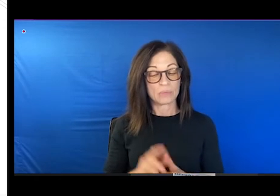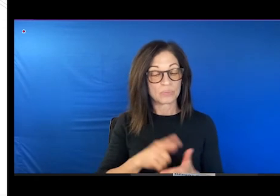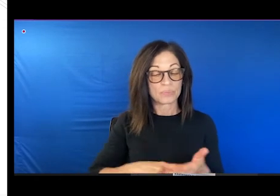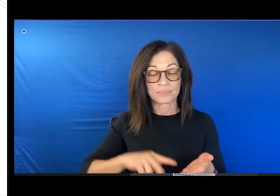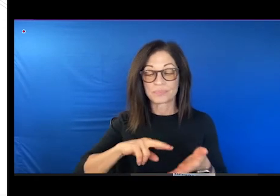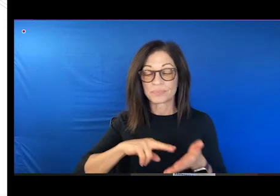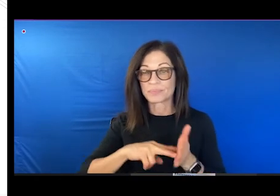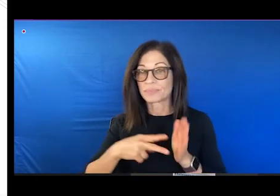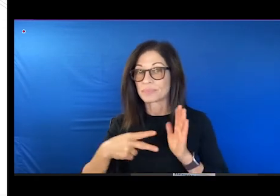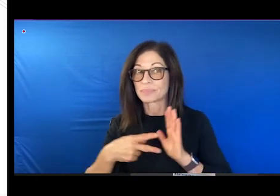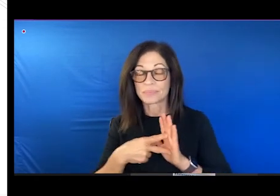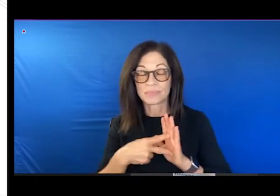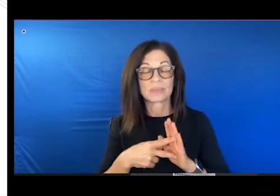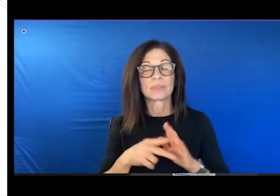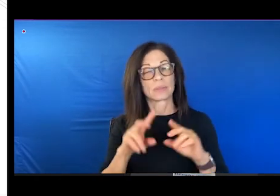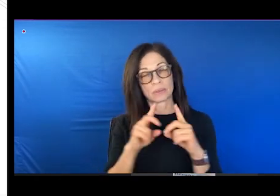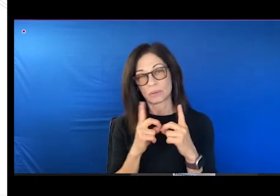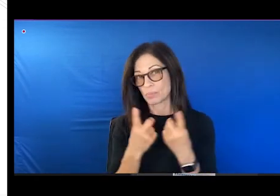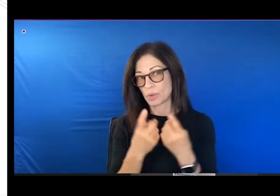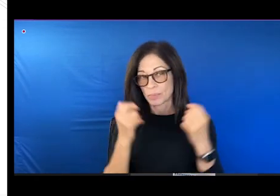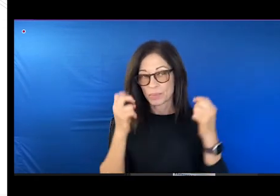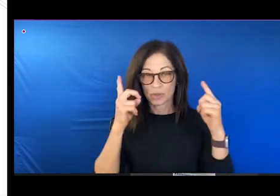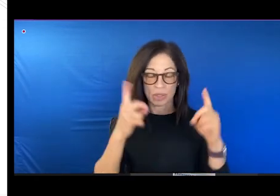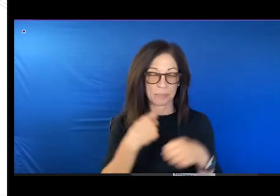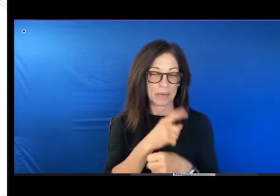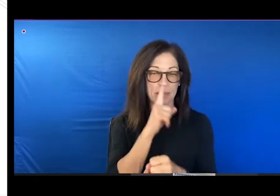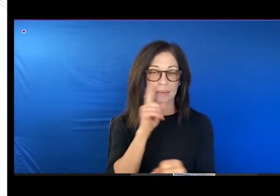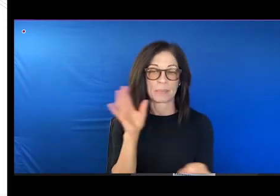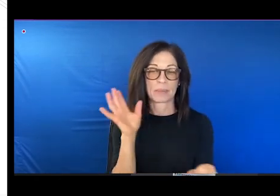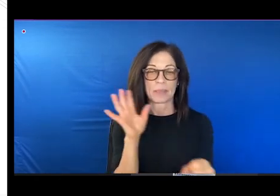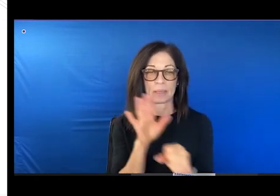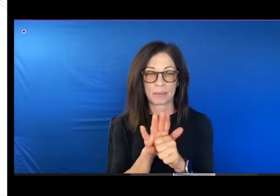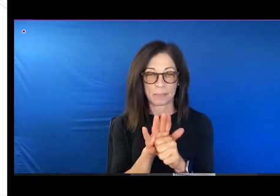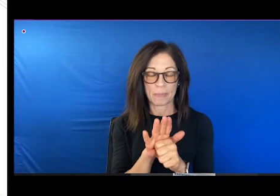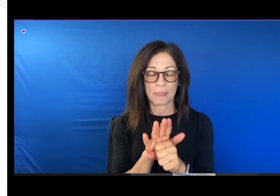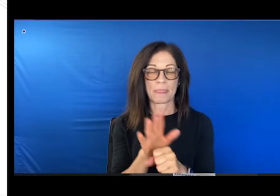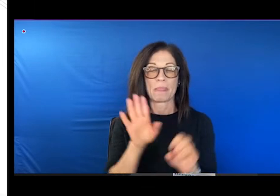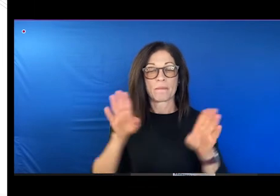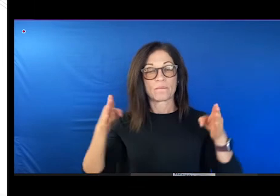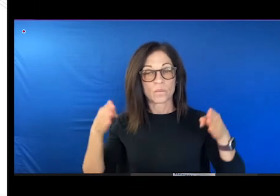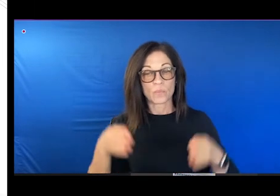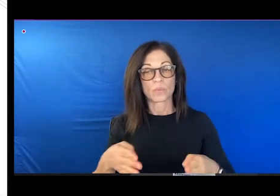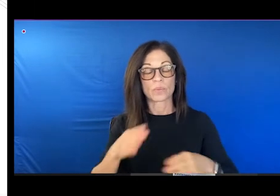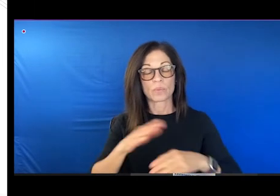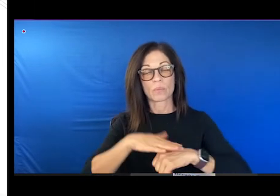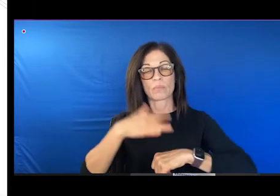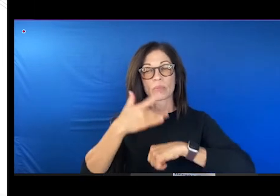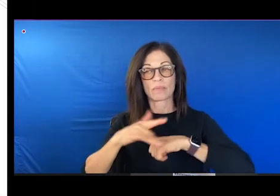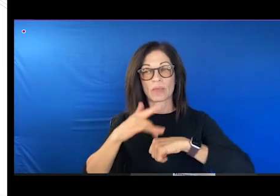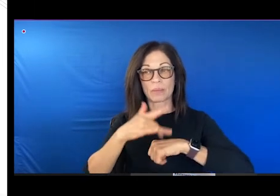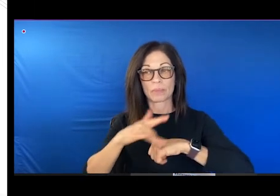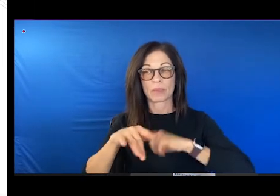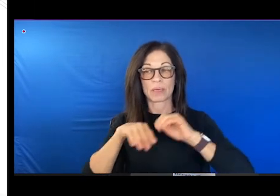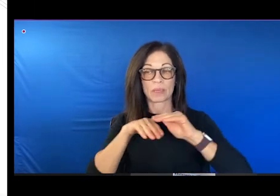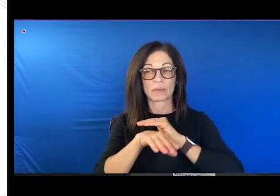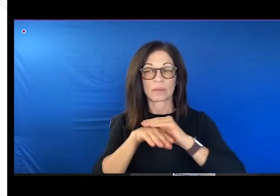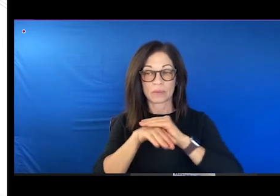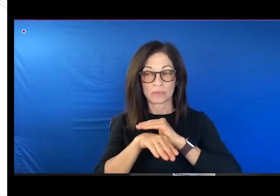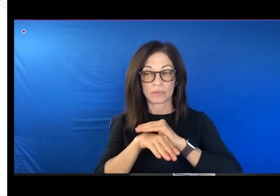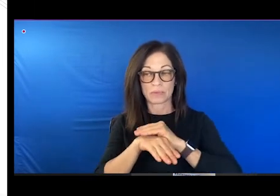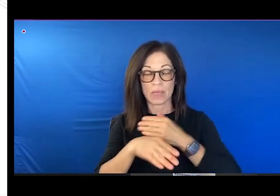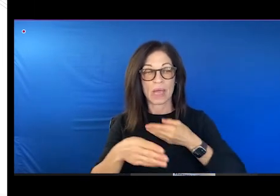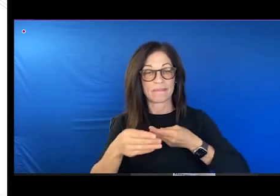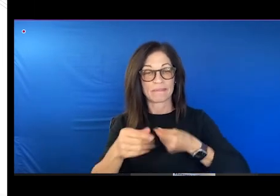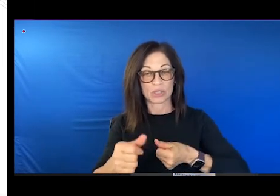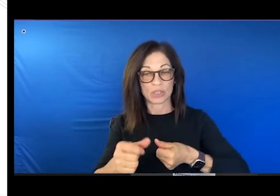And what that means is the Department of Education has made a commitment to focus on the